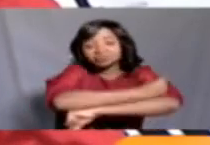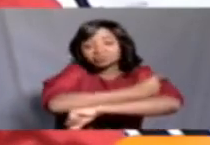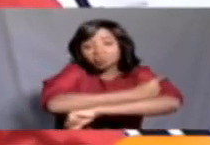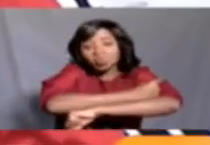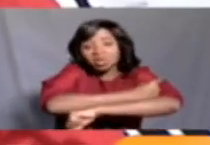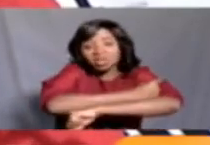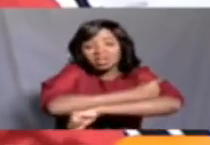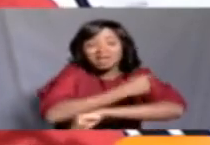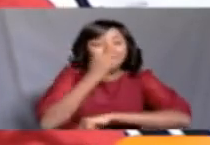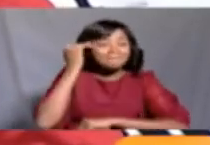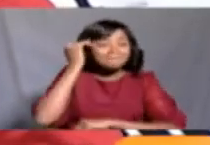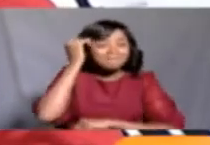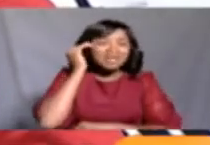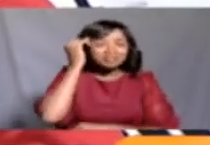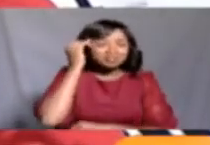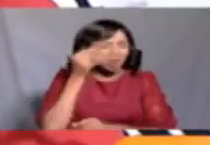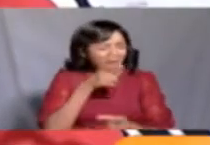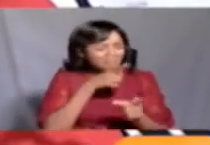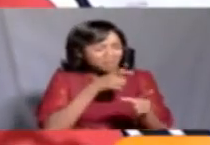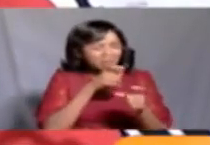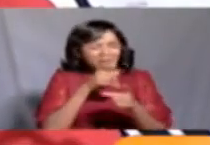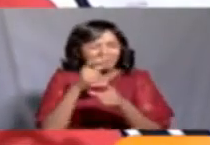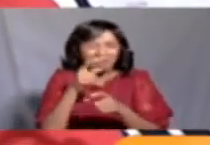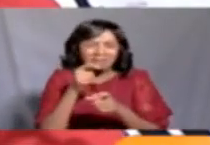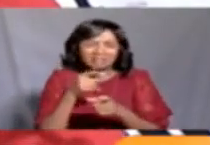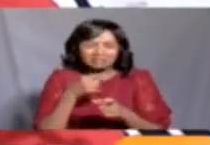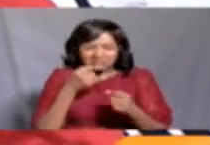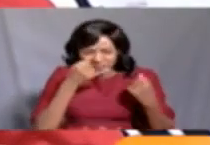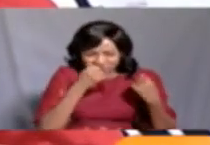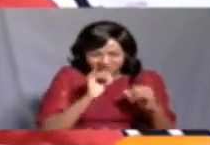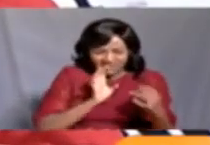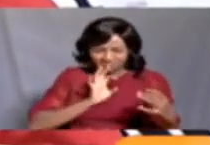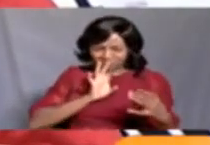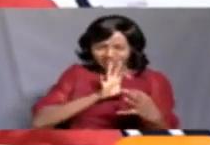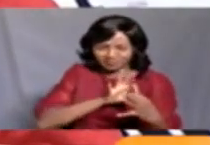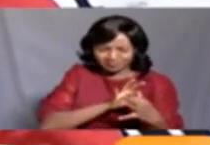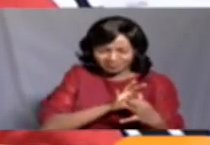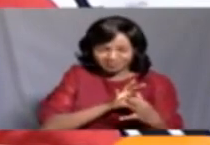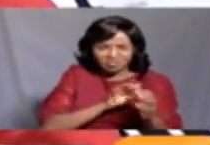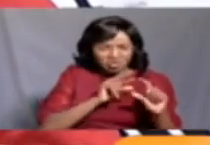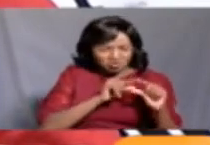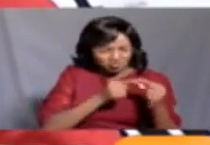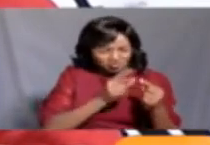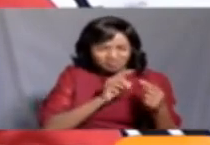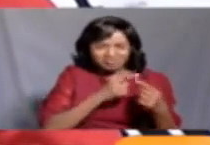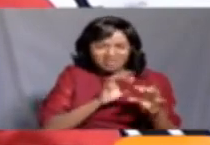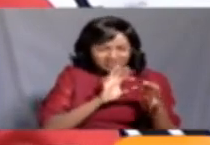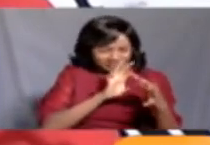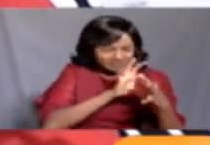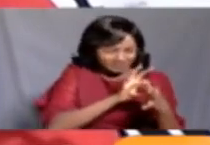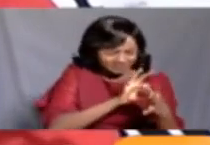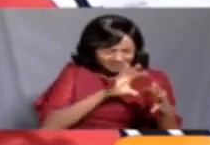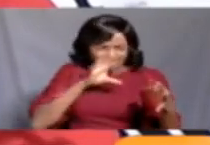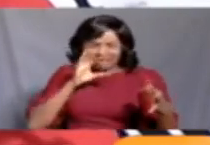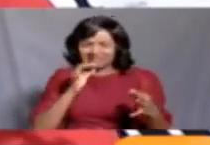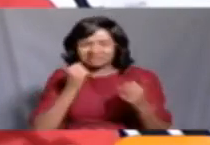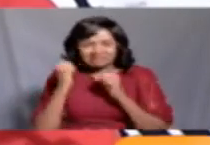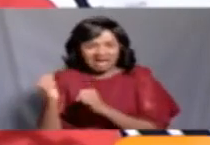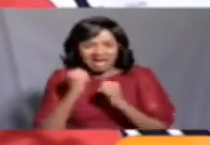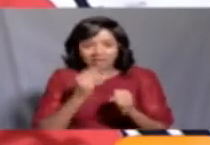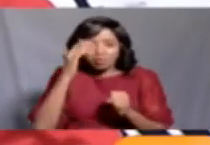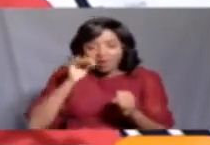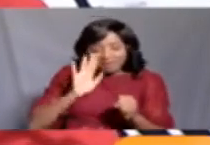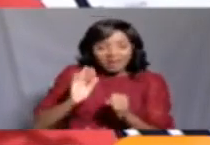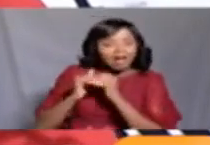torture. They actually try to conform to groups of which they don't conform to because of their state, their financial